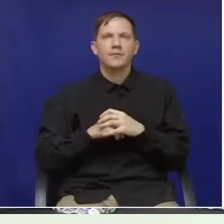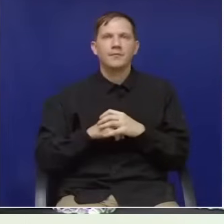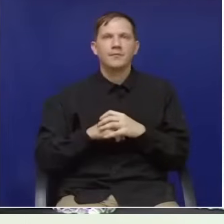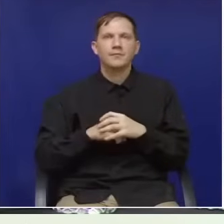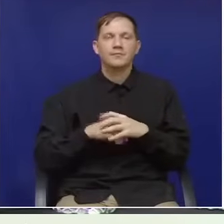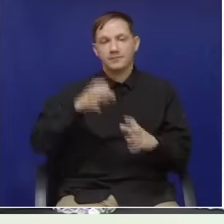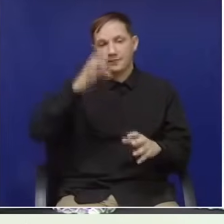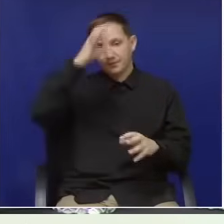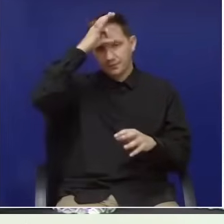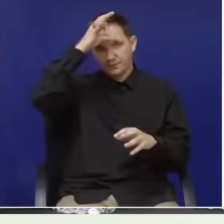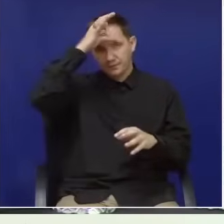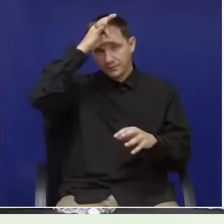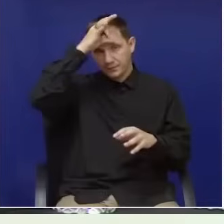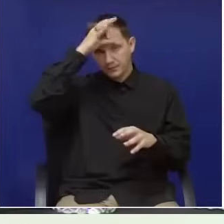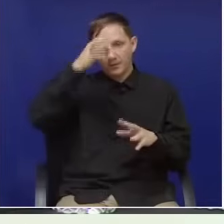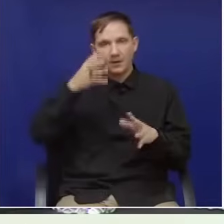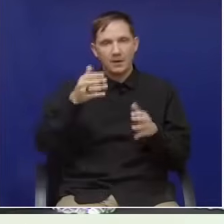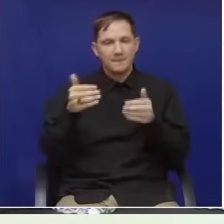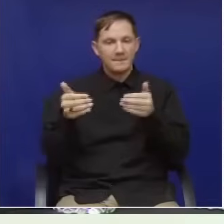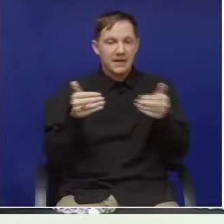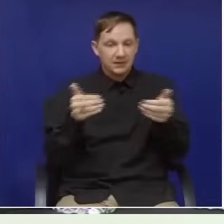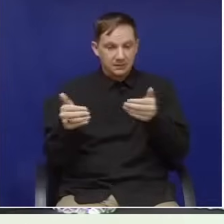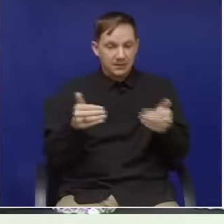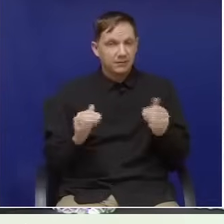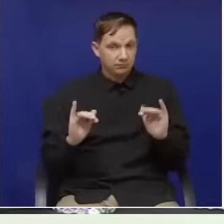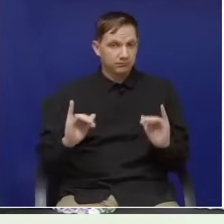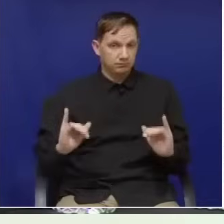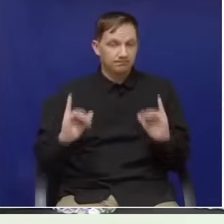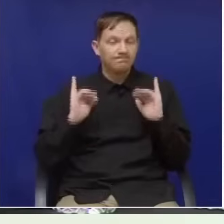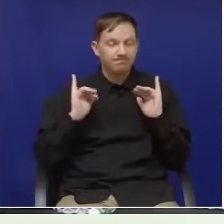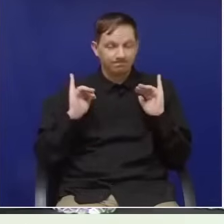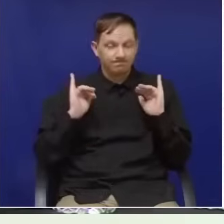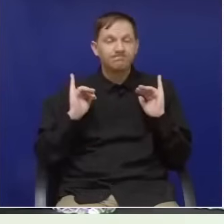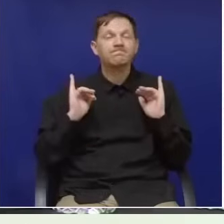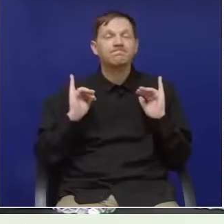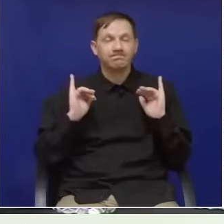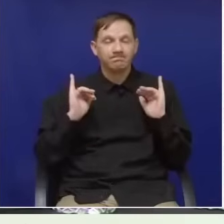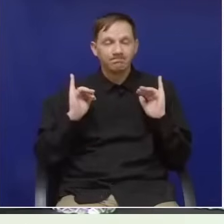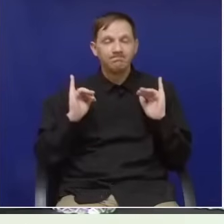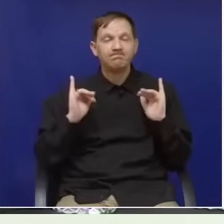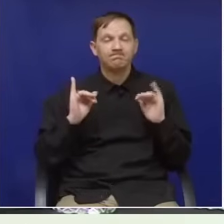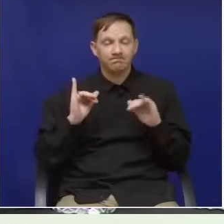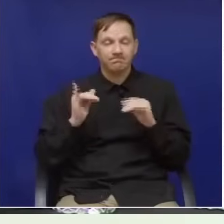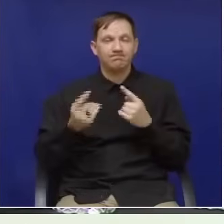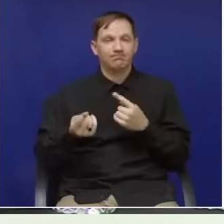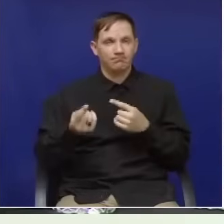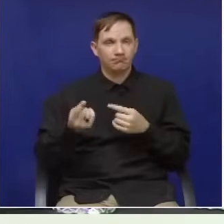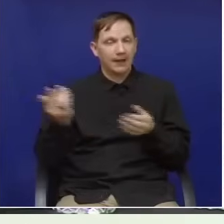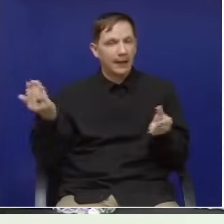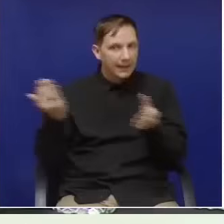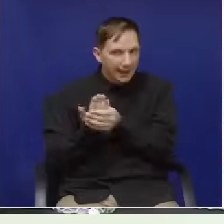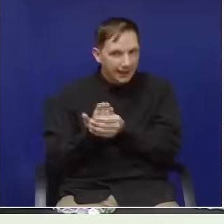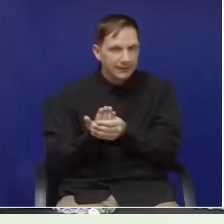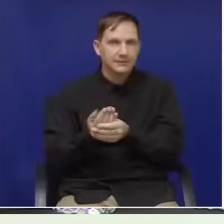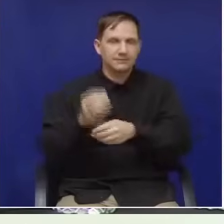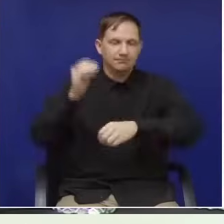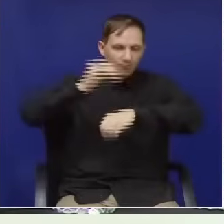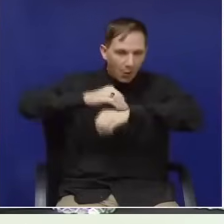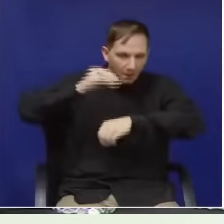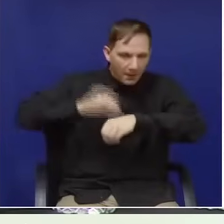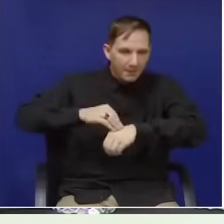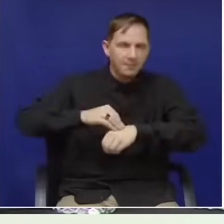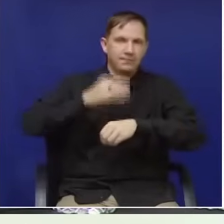African Police management takes very serious the issues that are brought before them, either